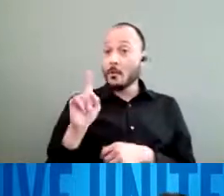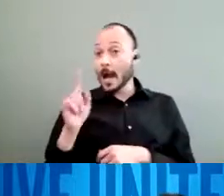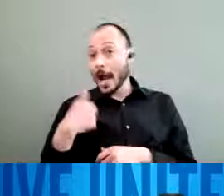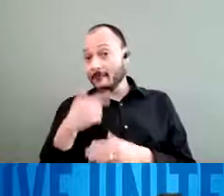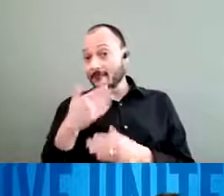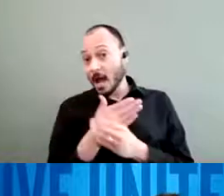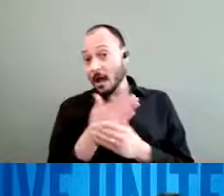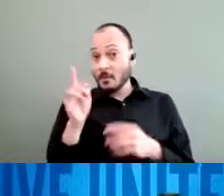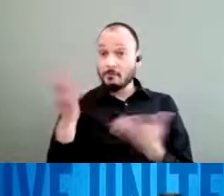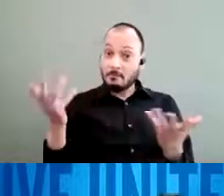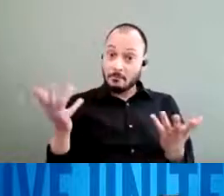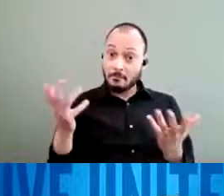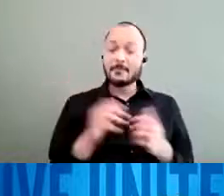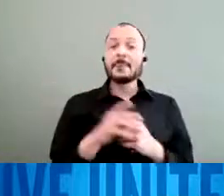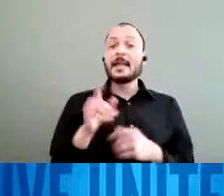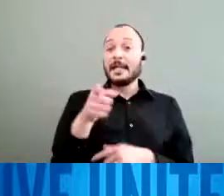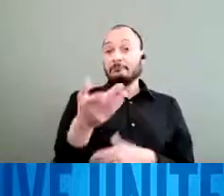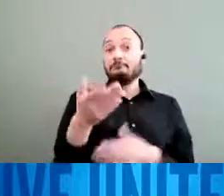here